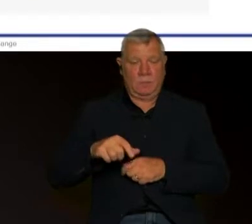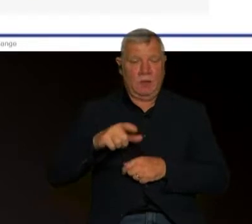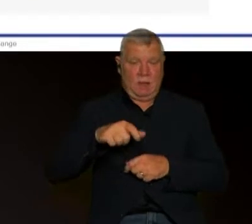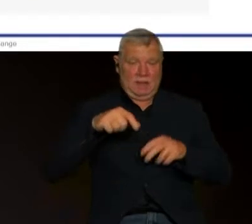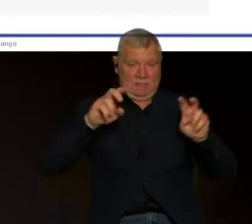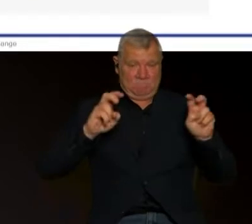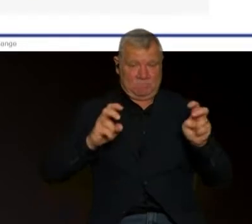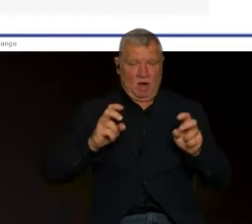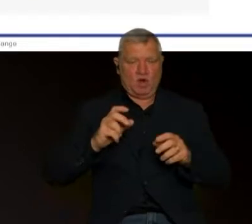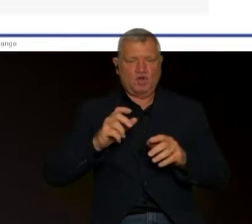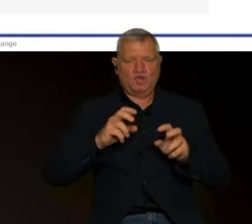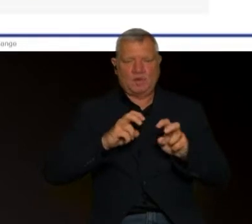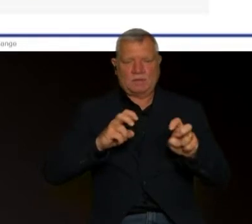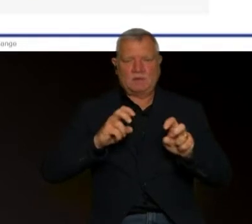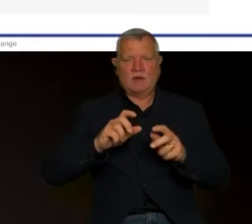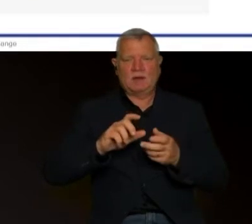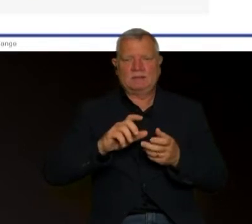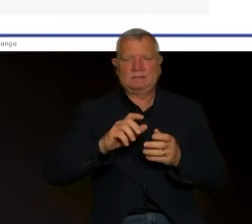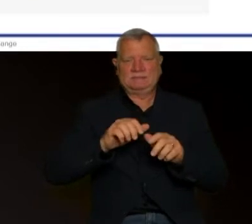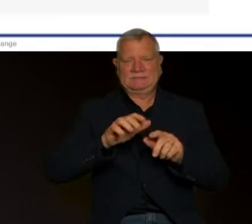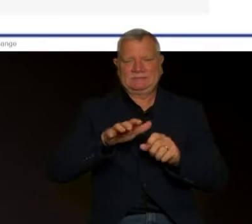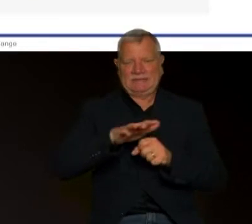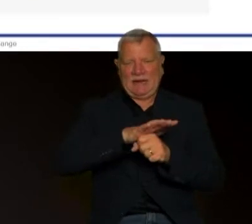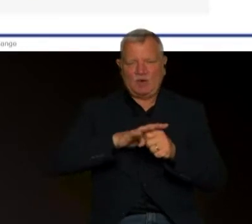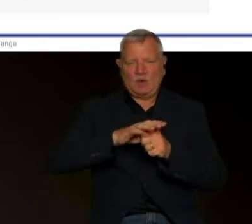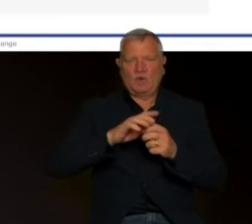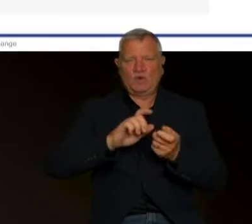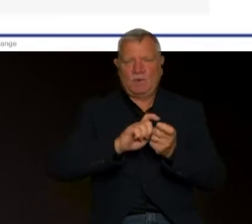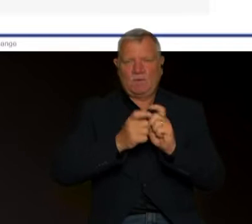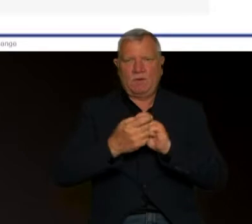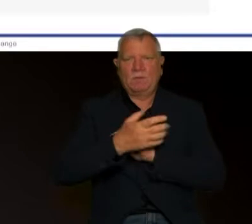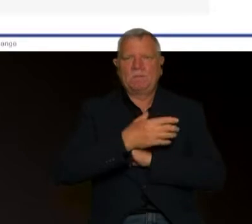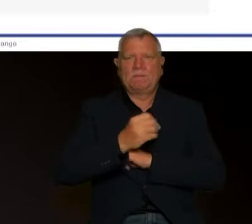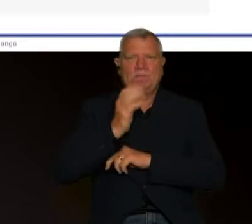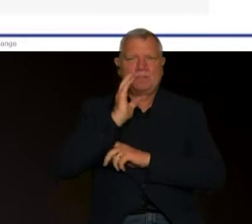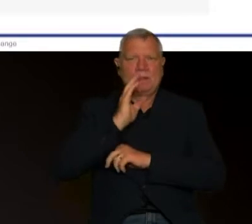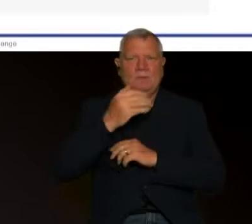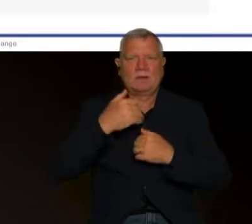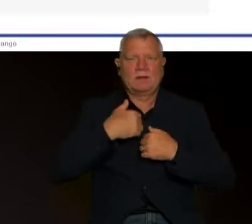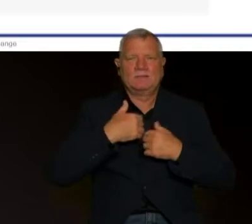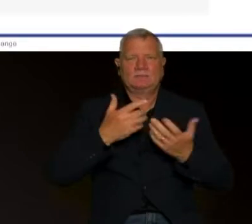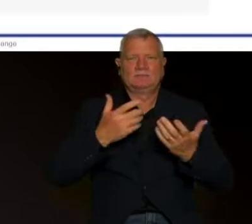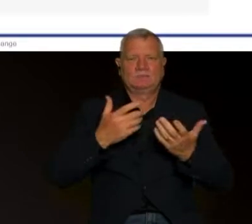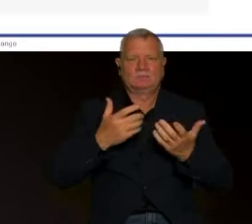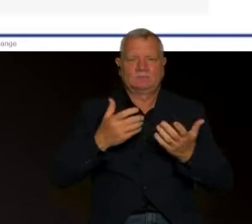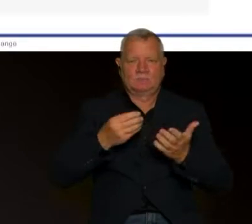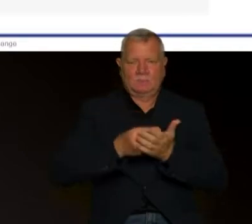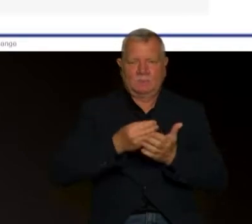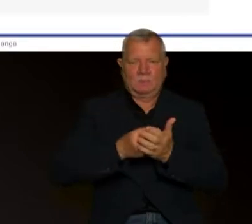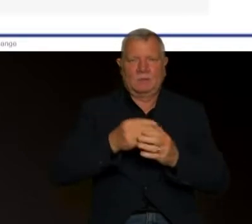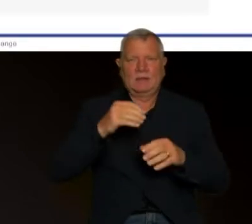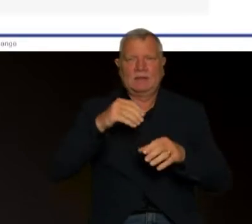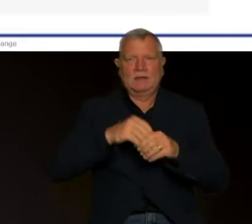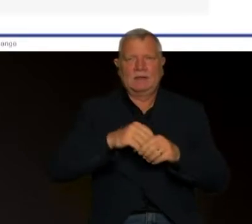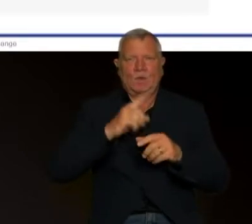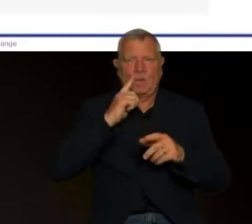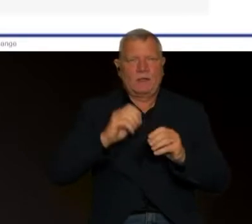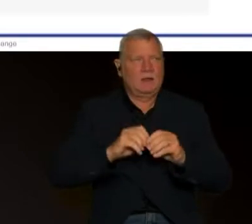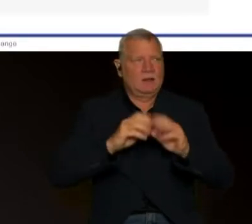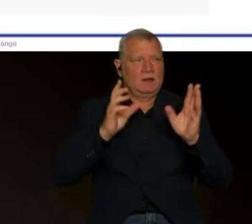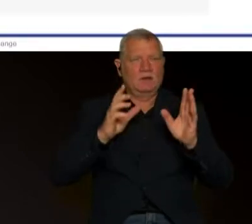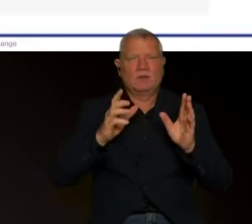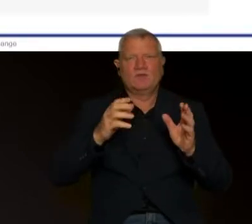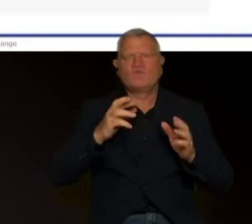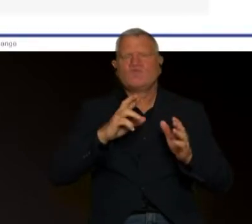Reform, aims to achieve the necessary operational stability through the creation of asset-specific entities with clearly